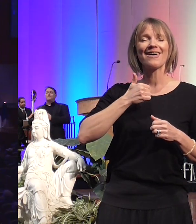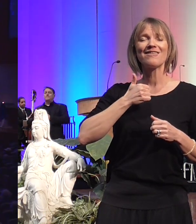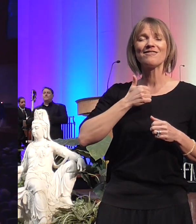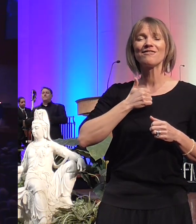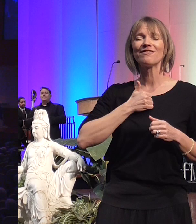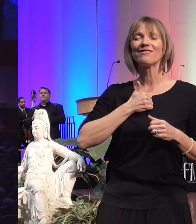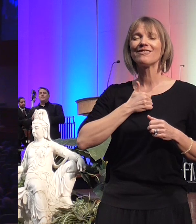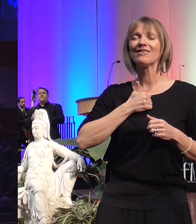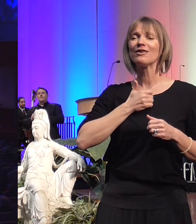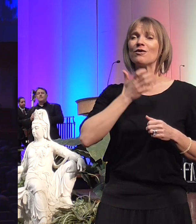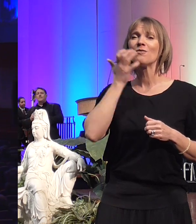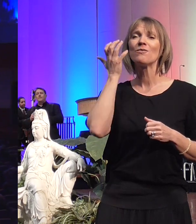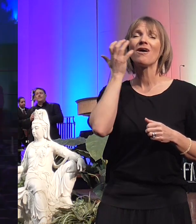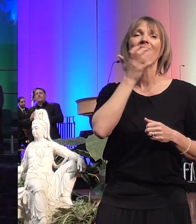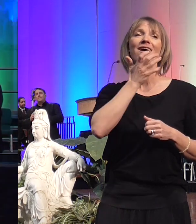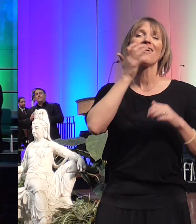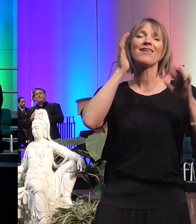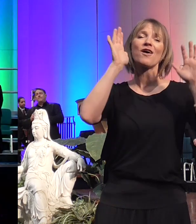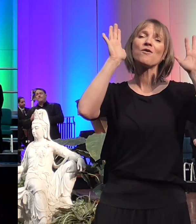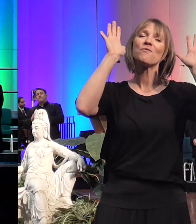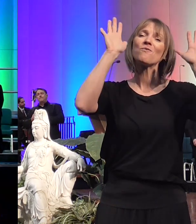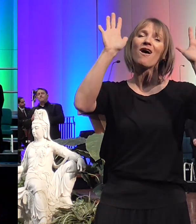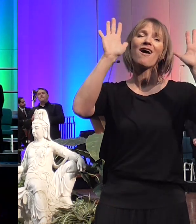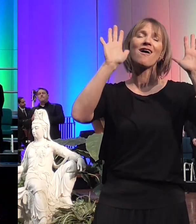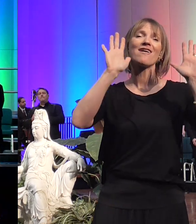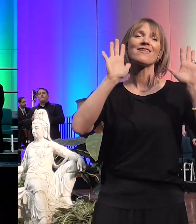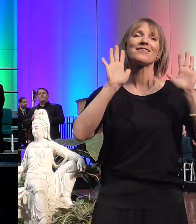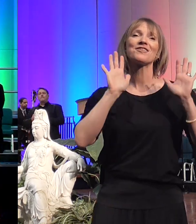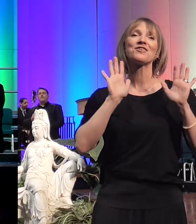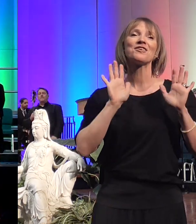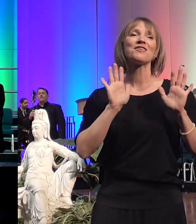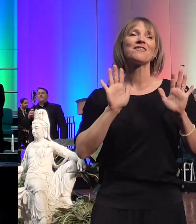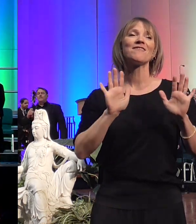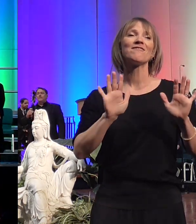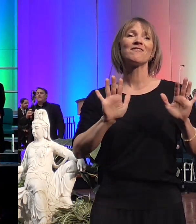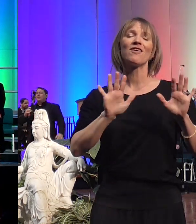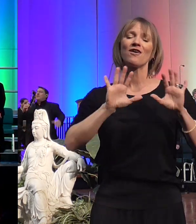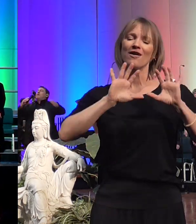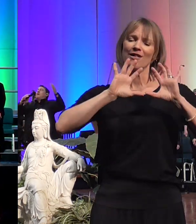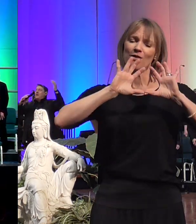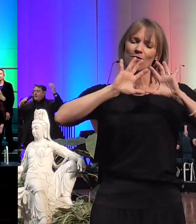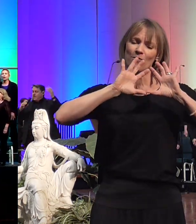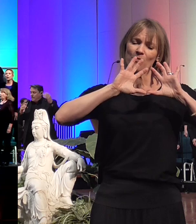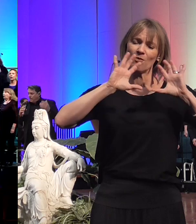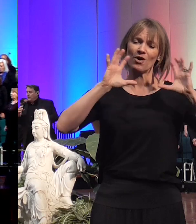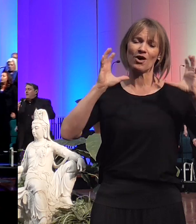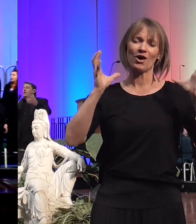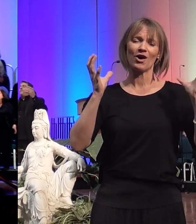myself, what a wonderful